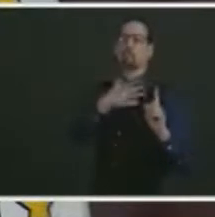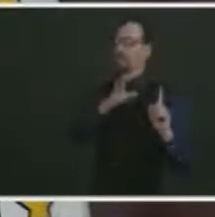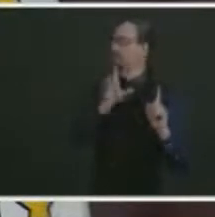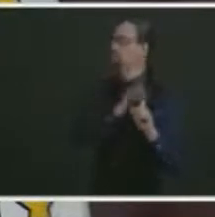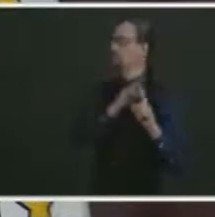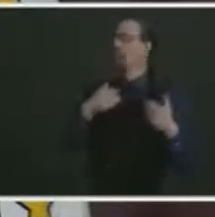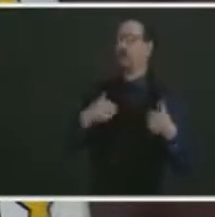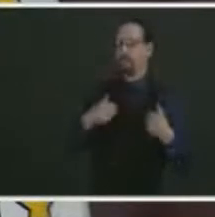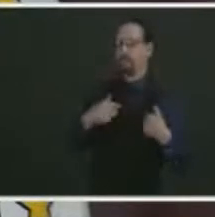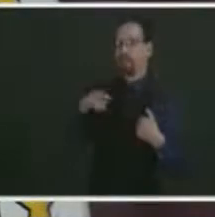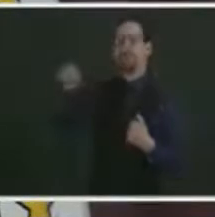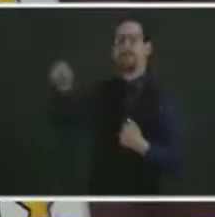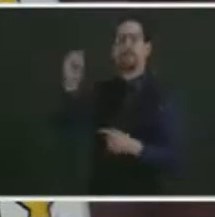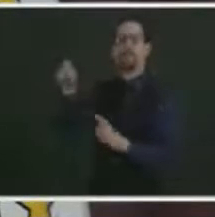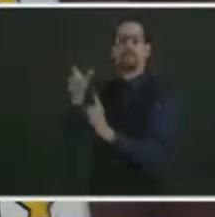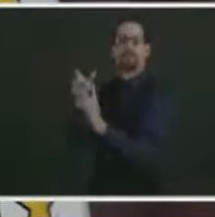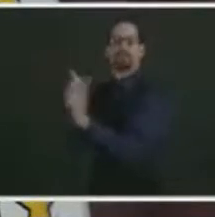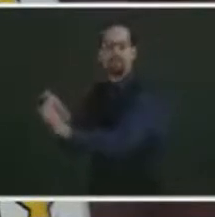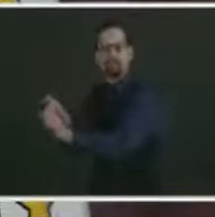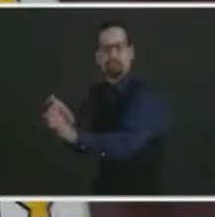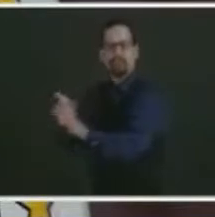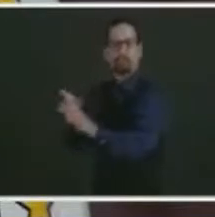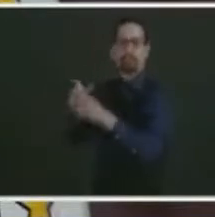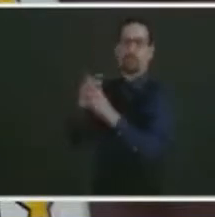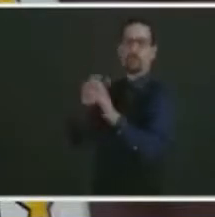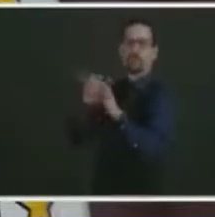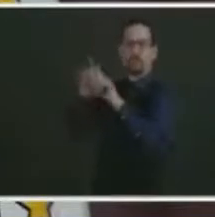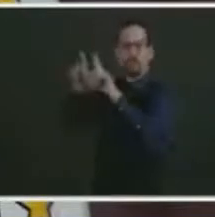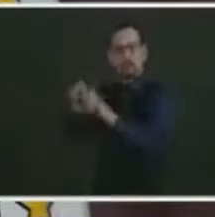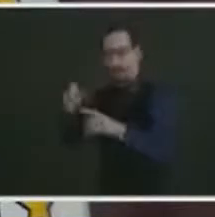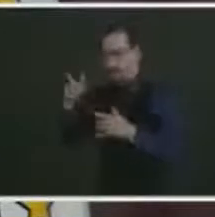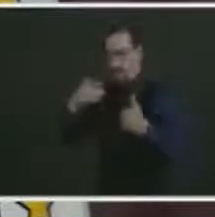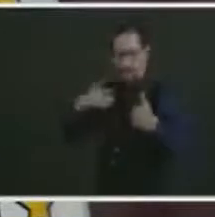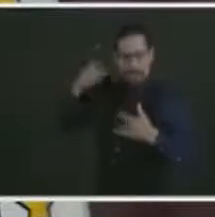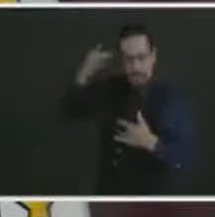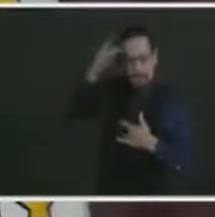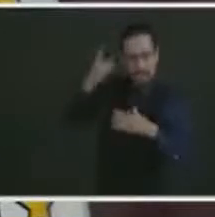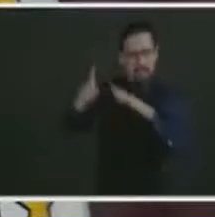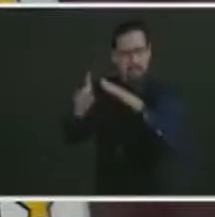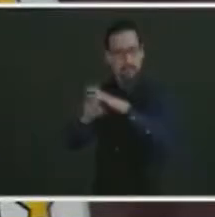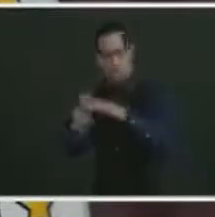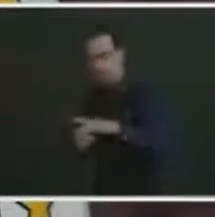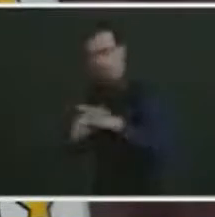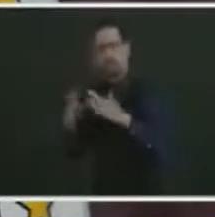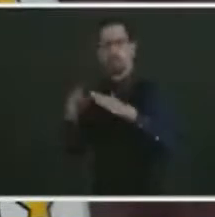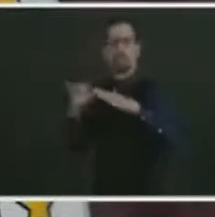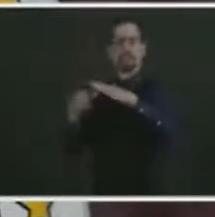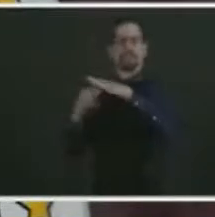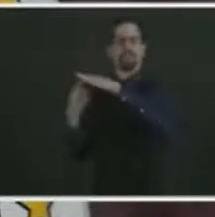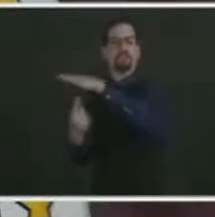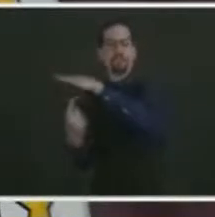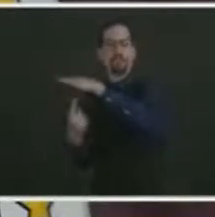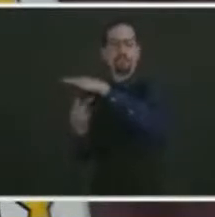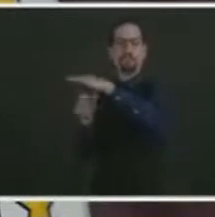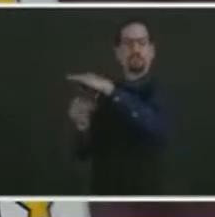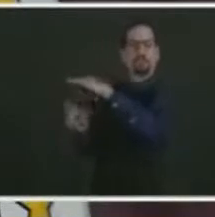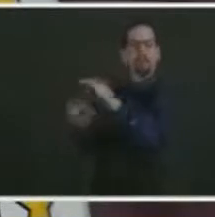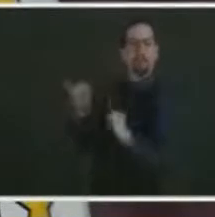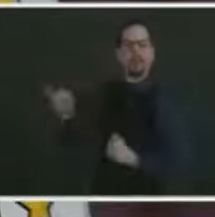And then they can take action. If those people are already sick, they'll be in isolation. If not sick and they were in close proximity to you, they'll be